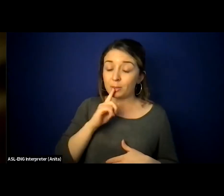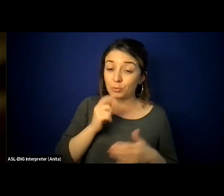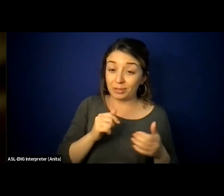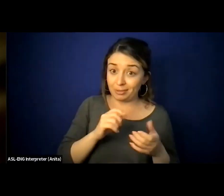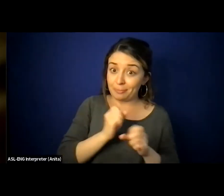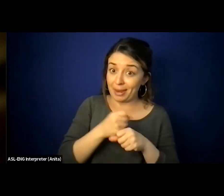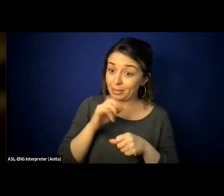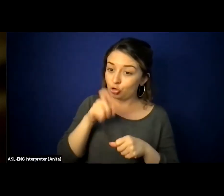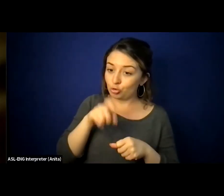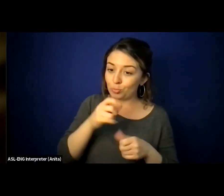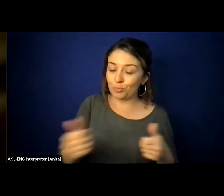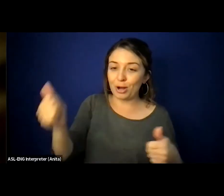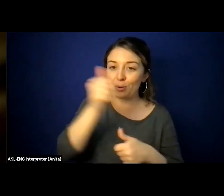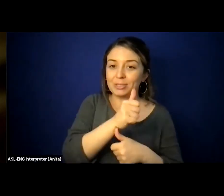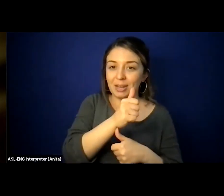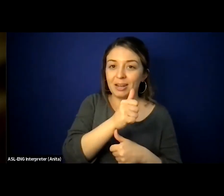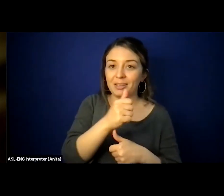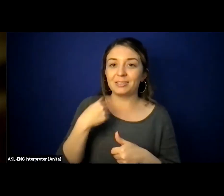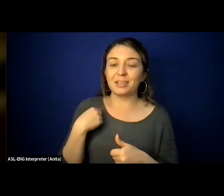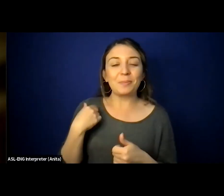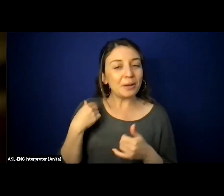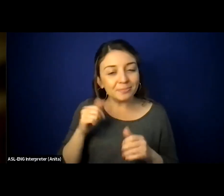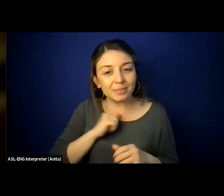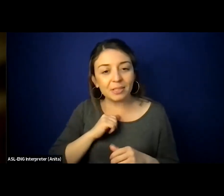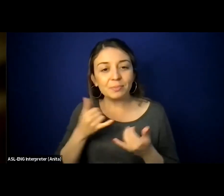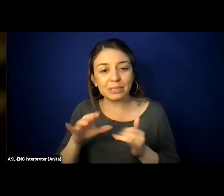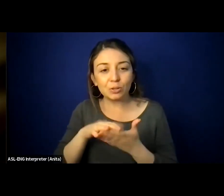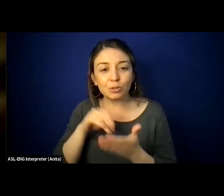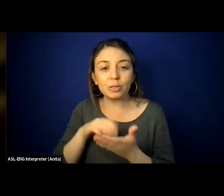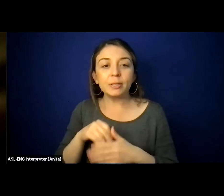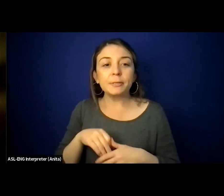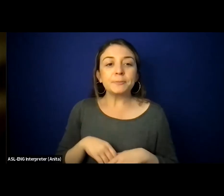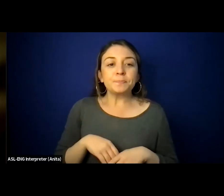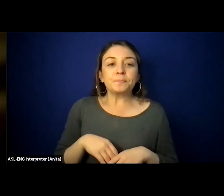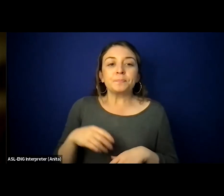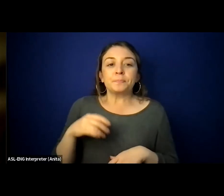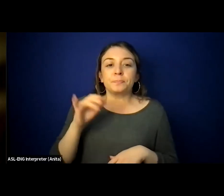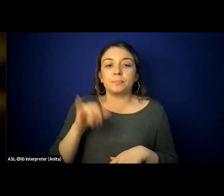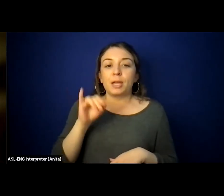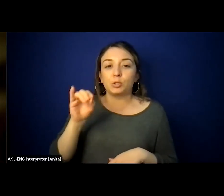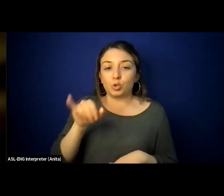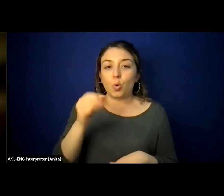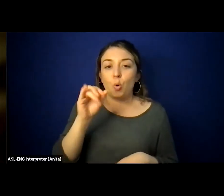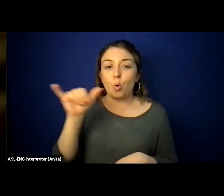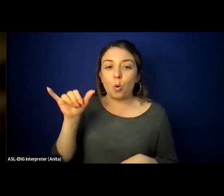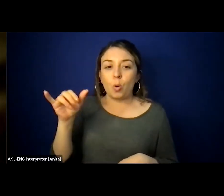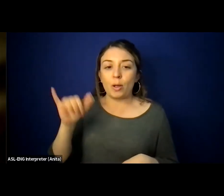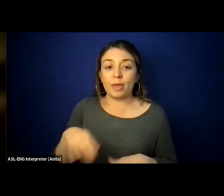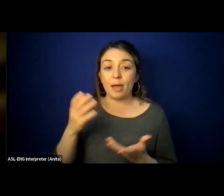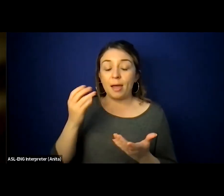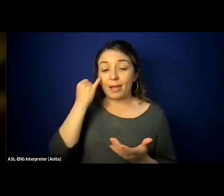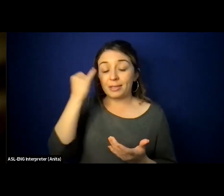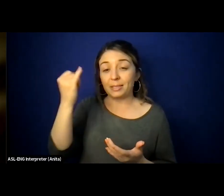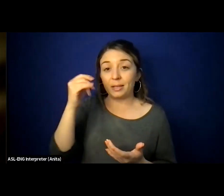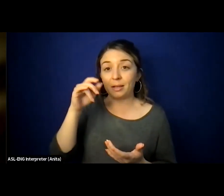maybe, hashtag I'm still new and learning, just maybe might be a way that the philanthropic sector avoids